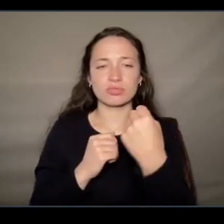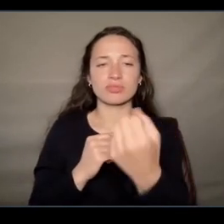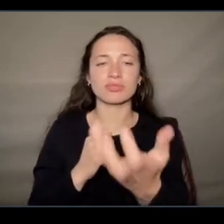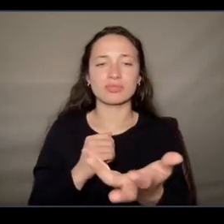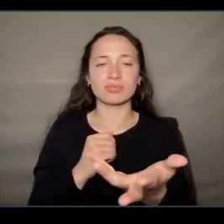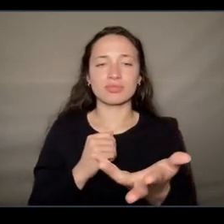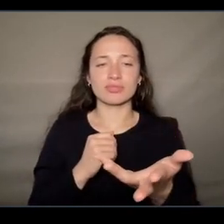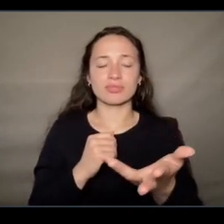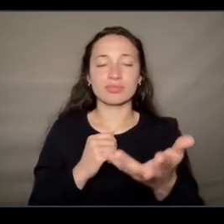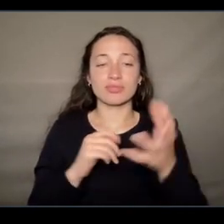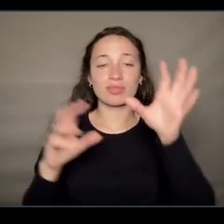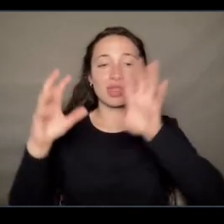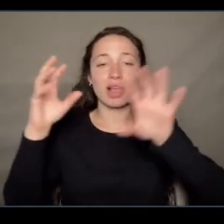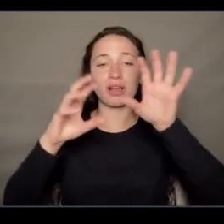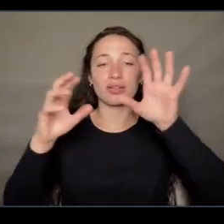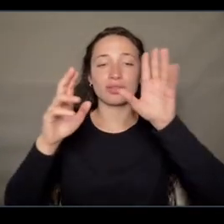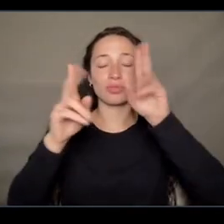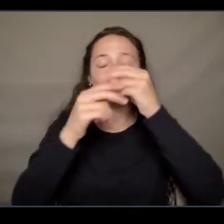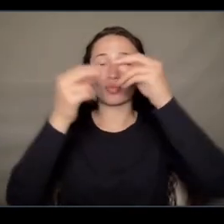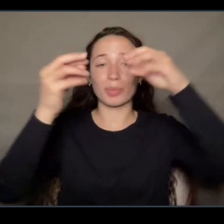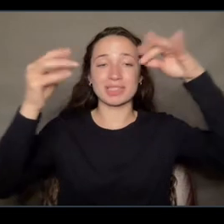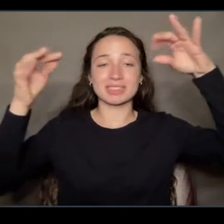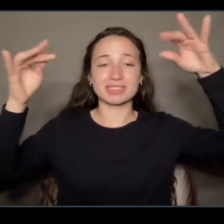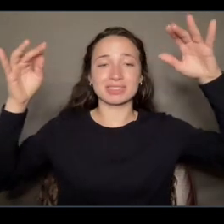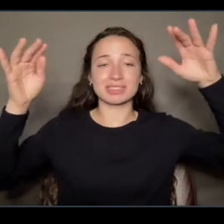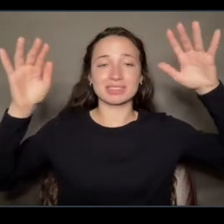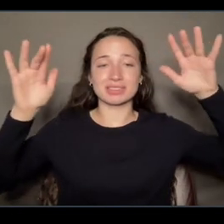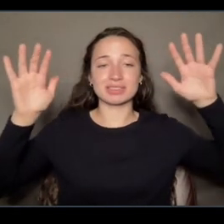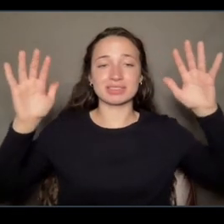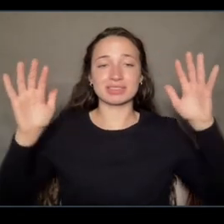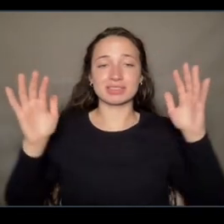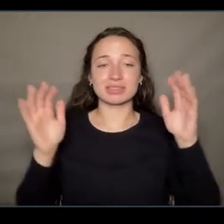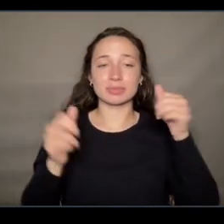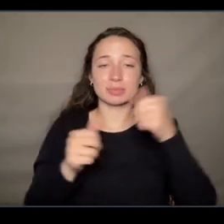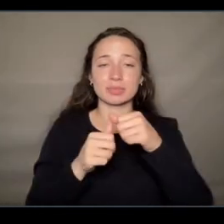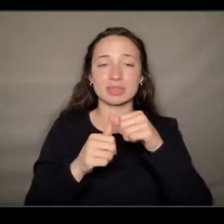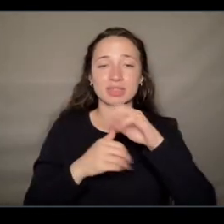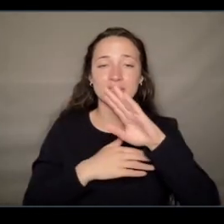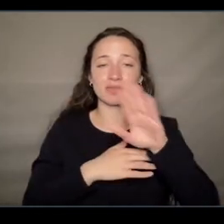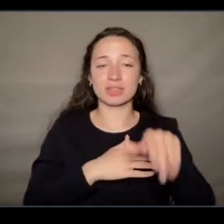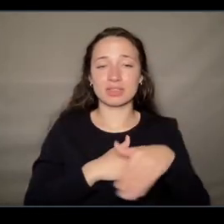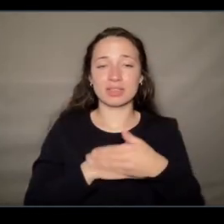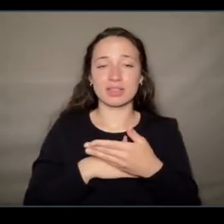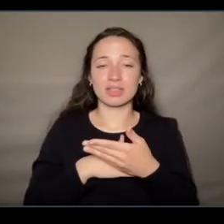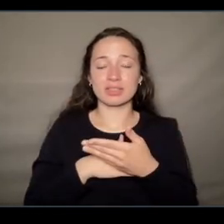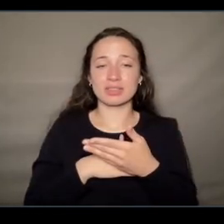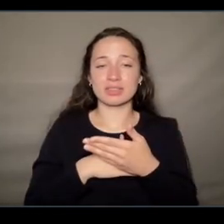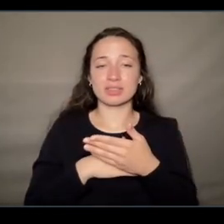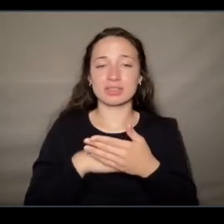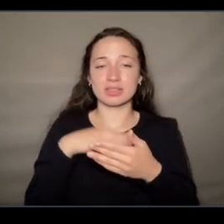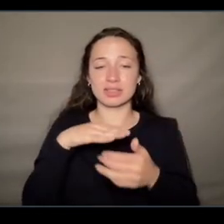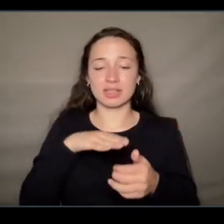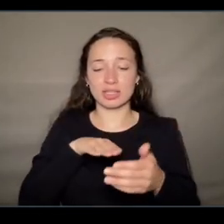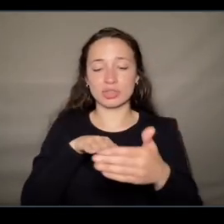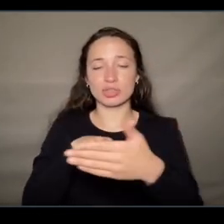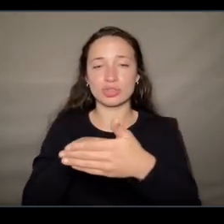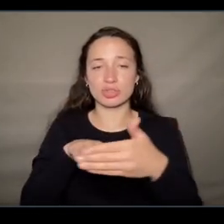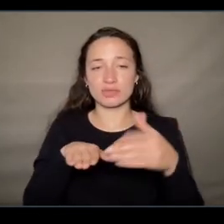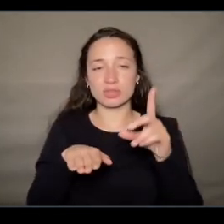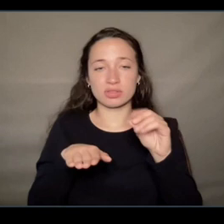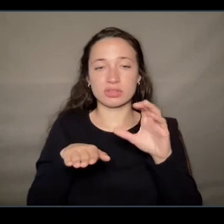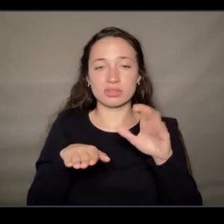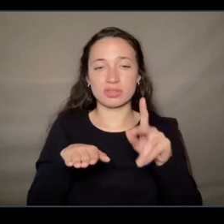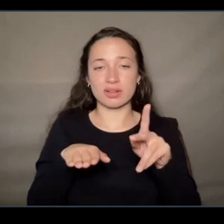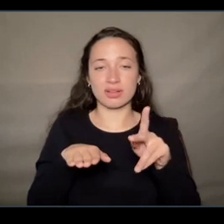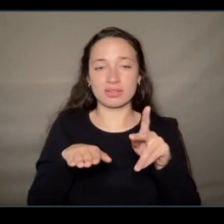you. The clouds were ribbons. Remember the end of the night, edge